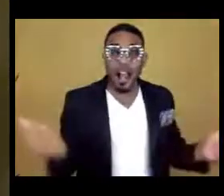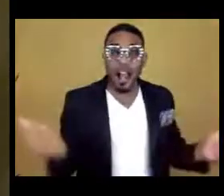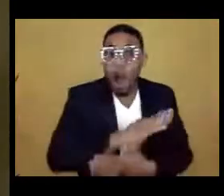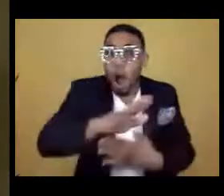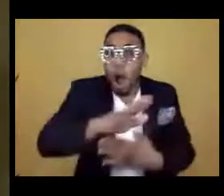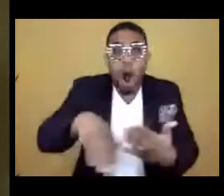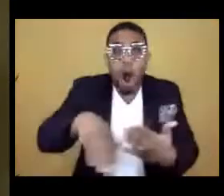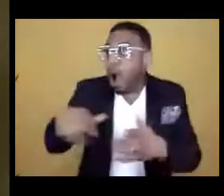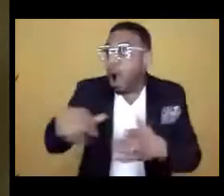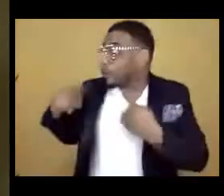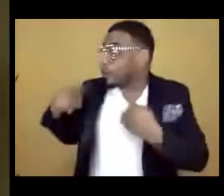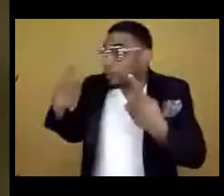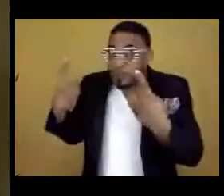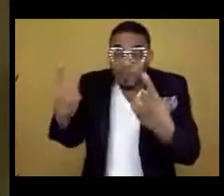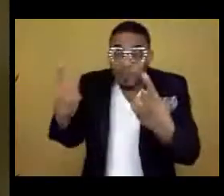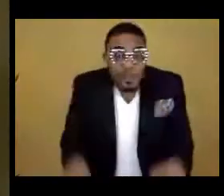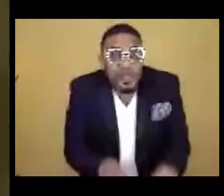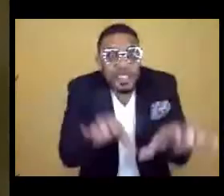when all I've